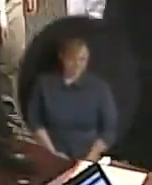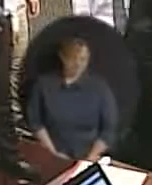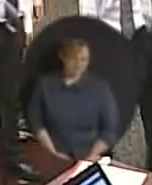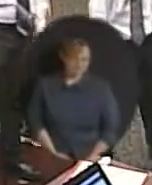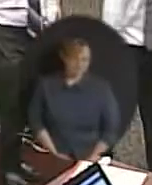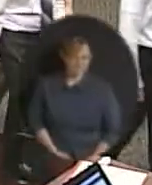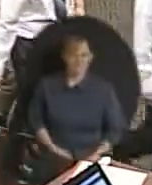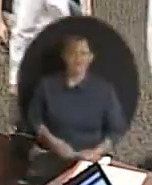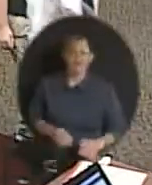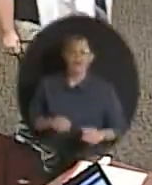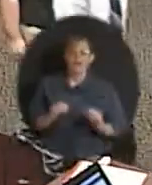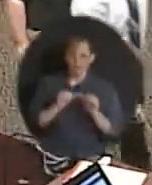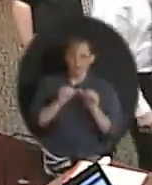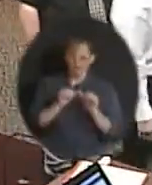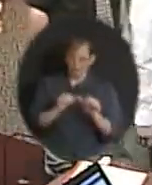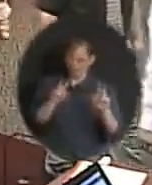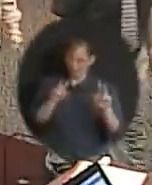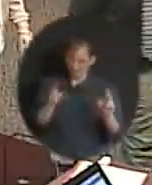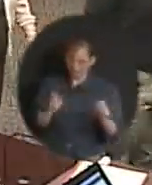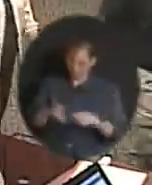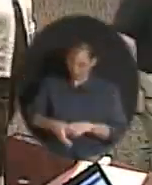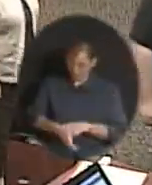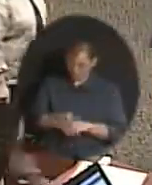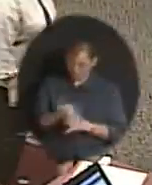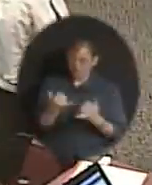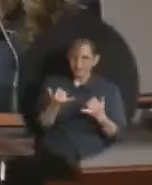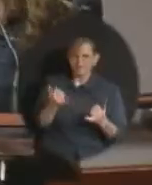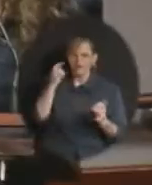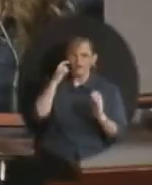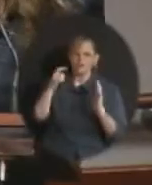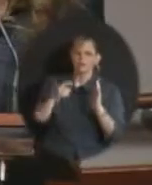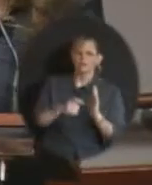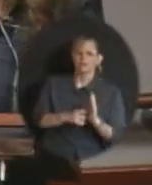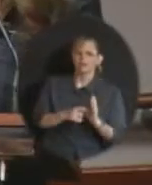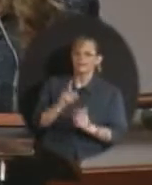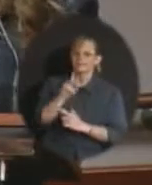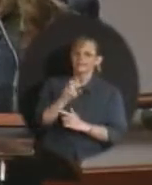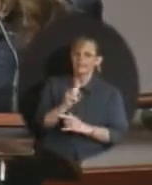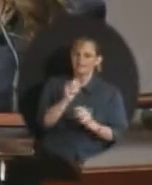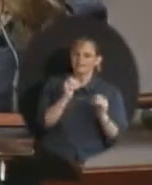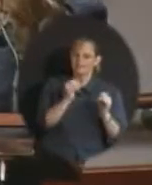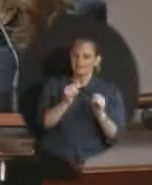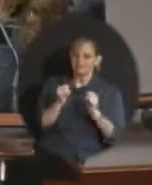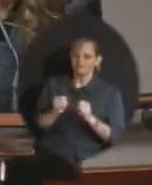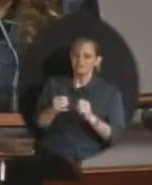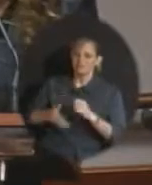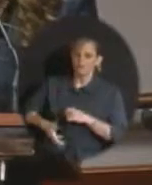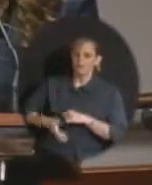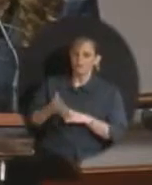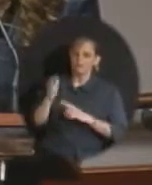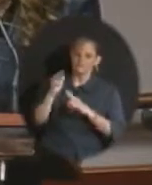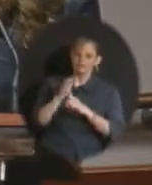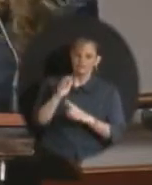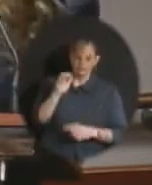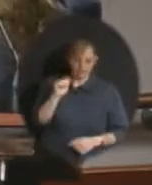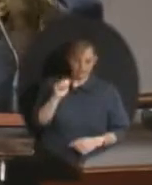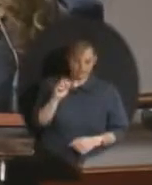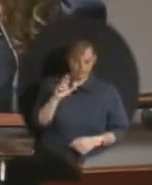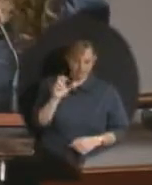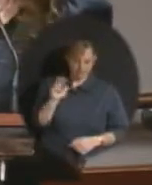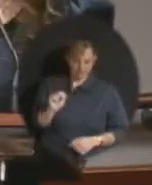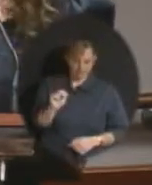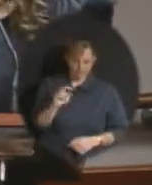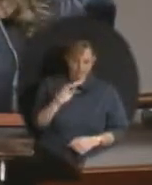To stick with the topic of bowling, I'd like to now recognize the Kansas Individual Bowling Champion. Would Aaron